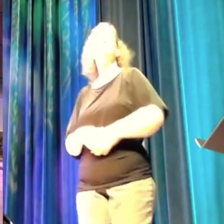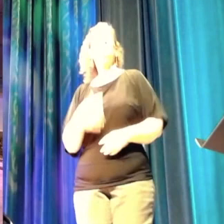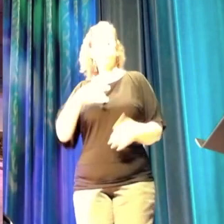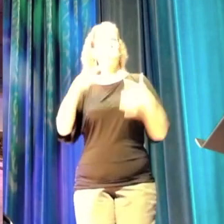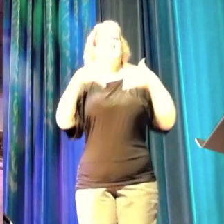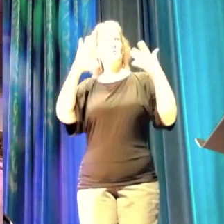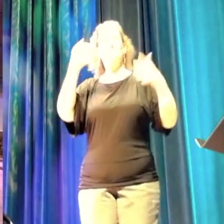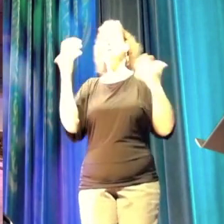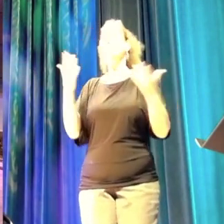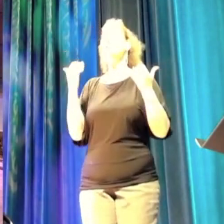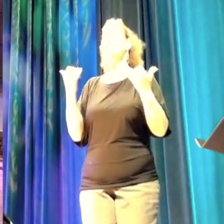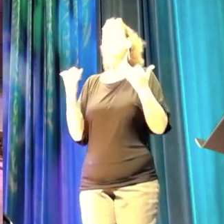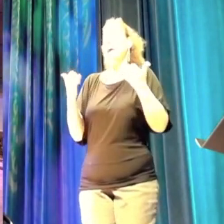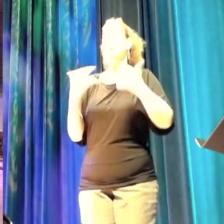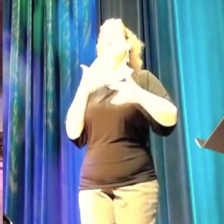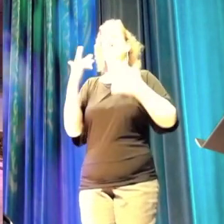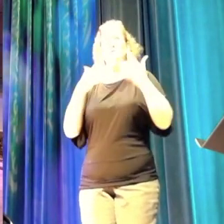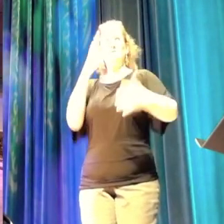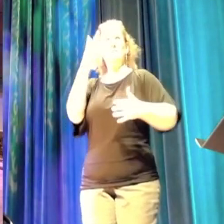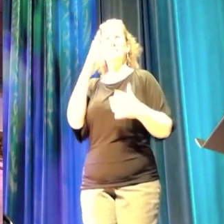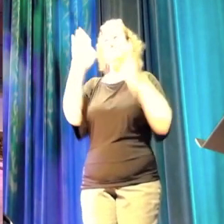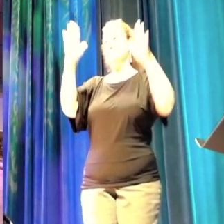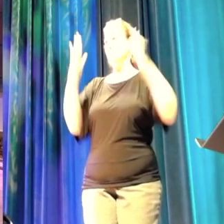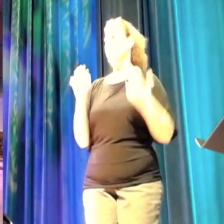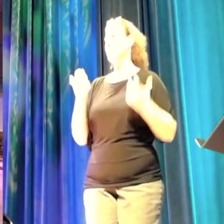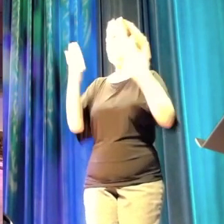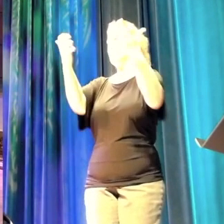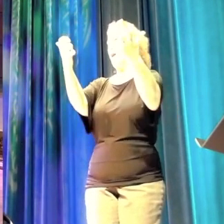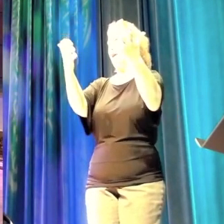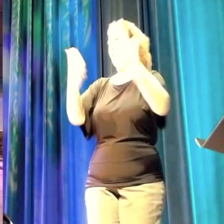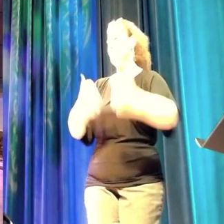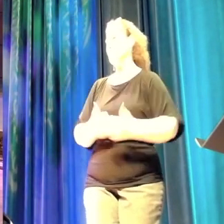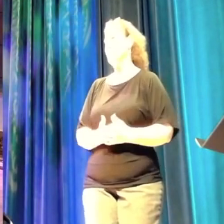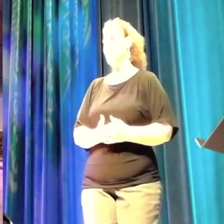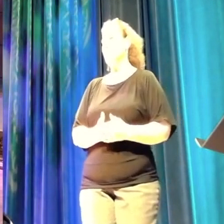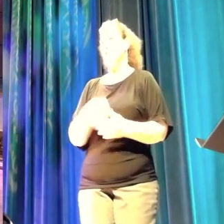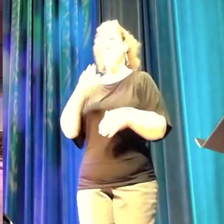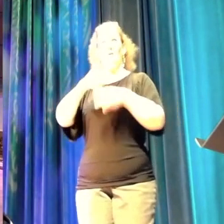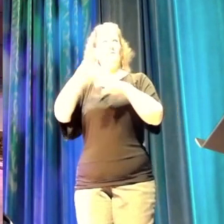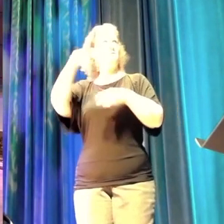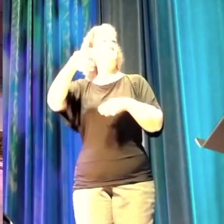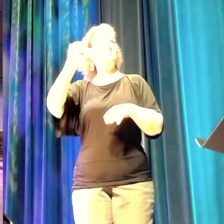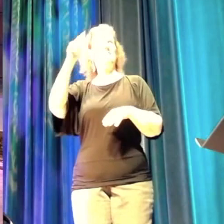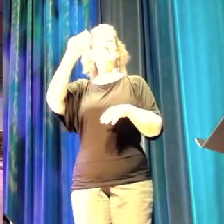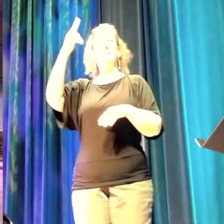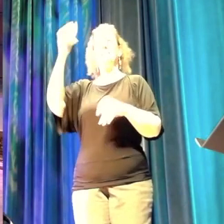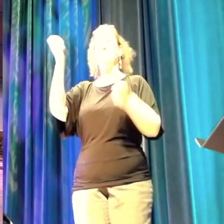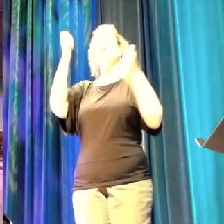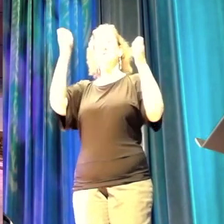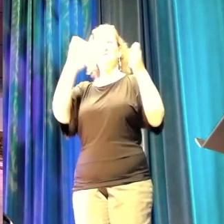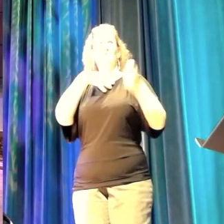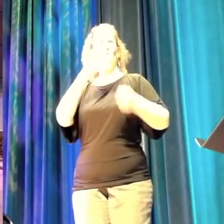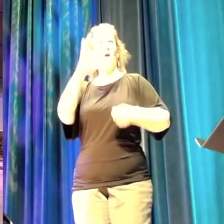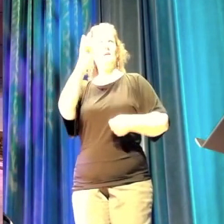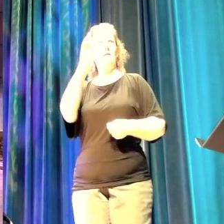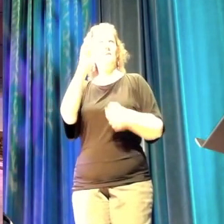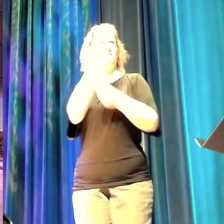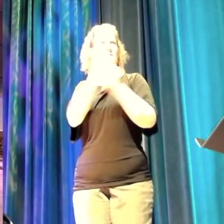I'm thrilled to be here today, and I'm thrilled to see such a wonderful crowd on this 10th anniversary of White Cane Safety